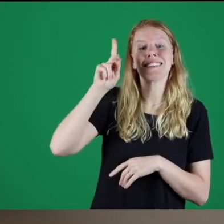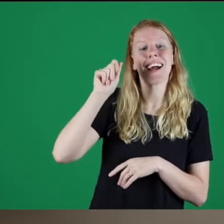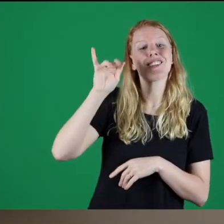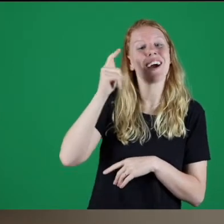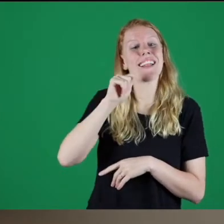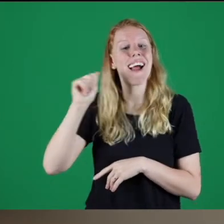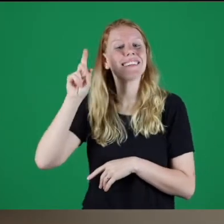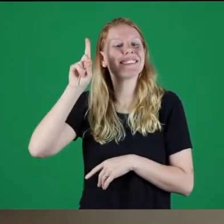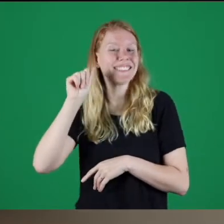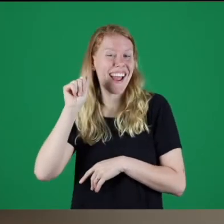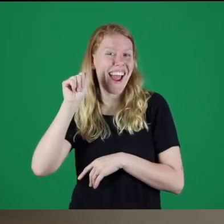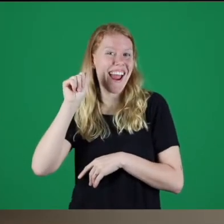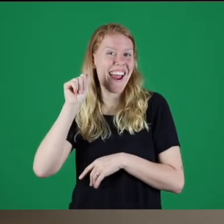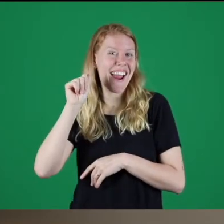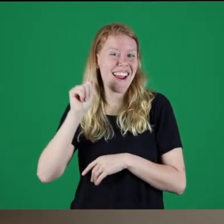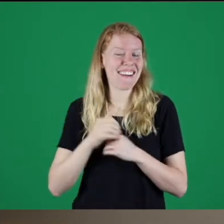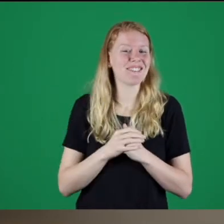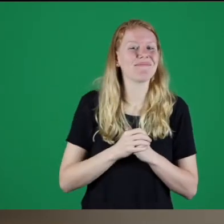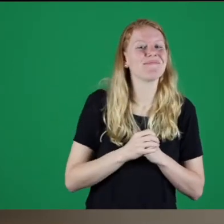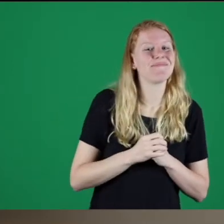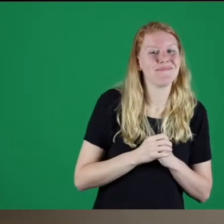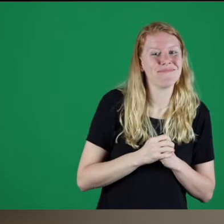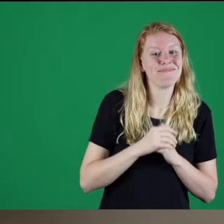Alaleka Jaliada.